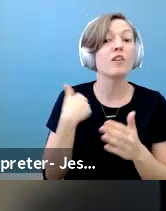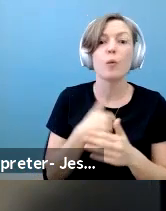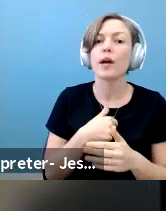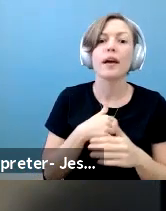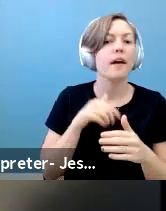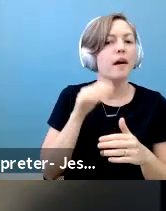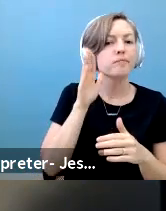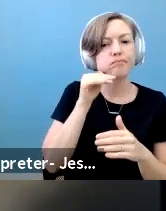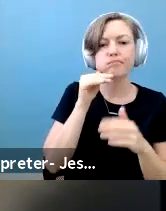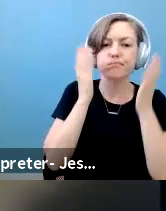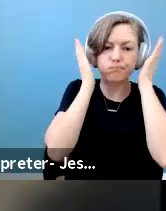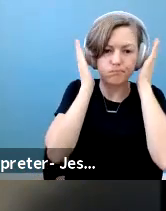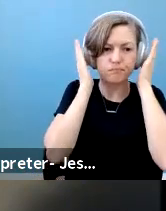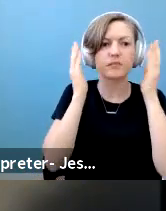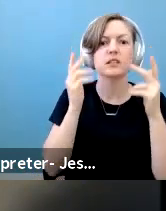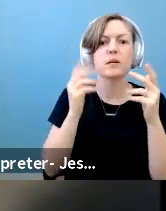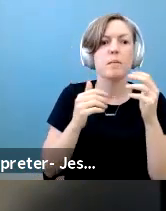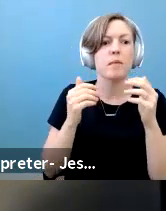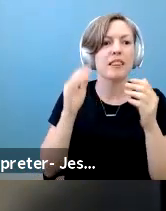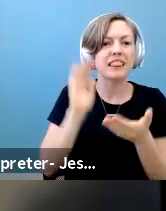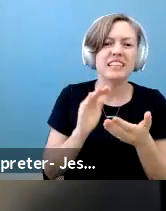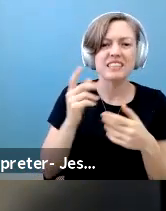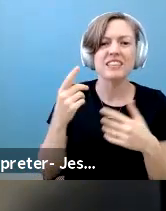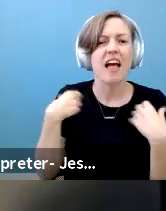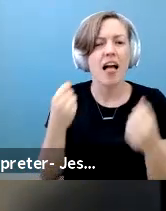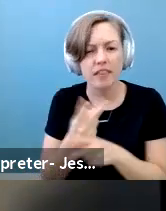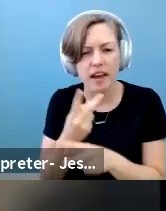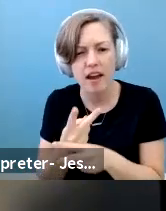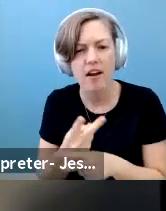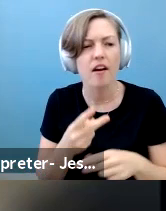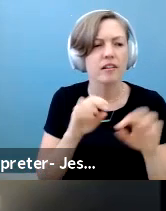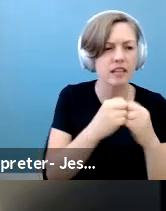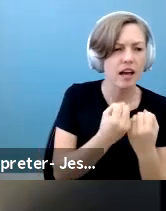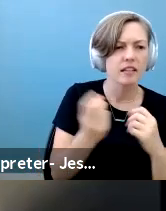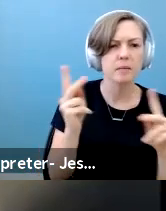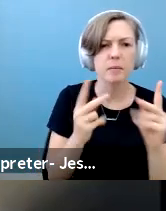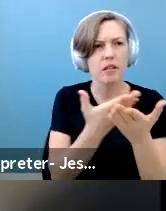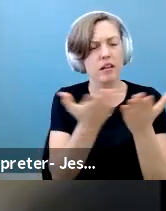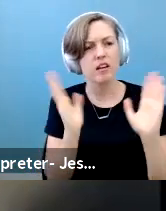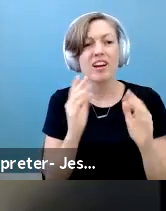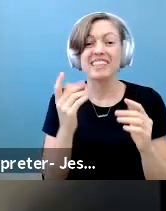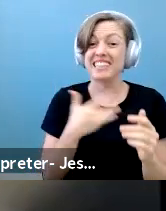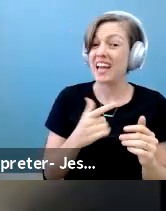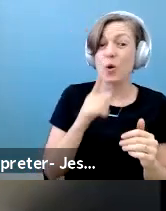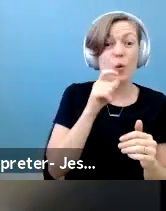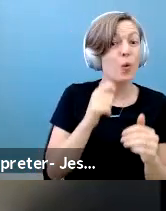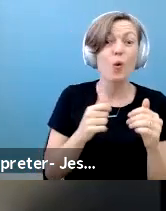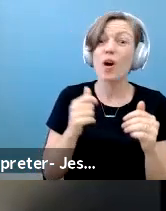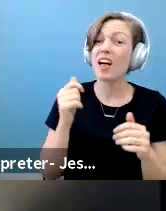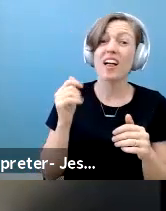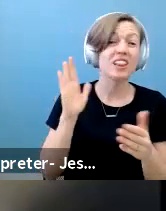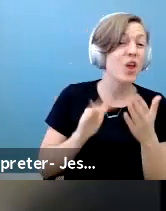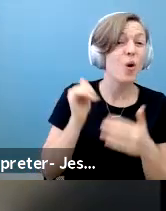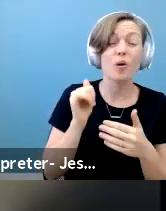in healthcare or policy or society in general, we often listen least to our youngest and